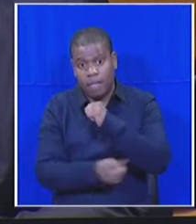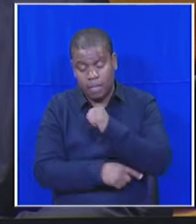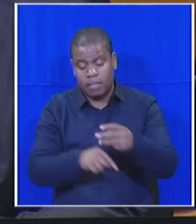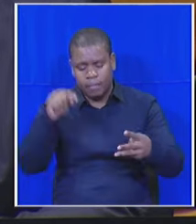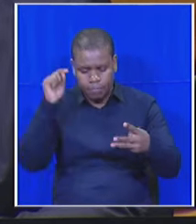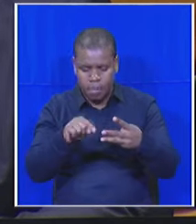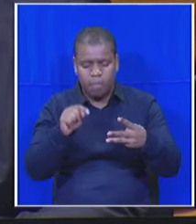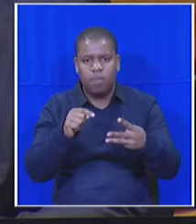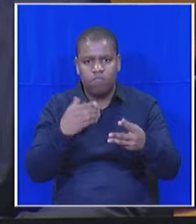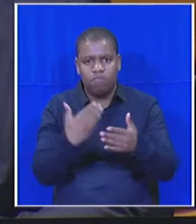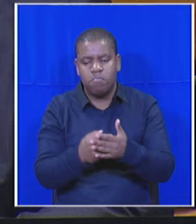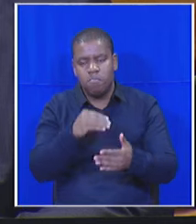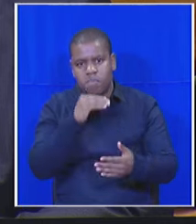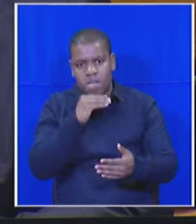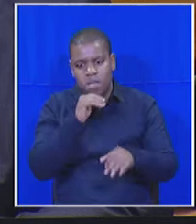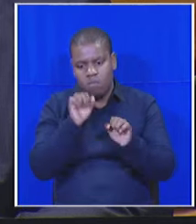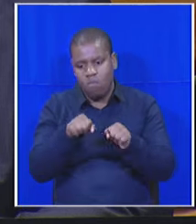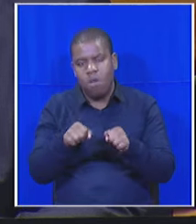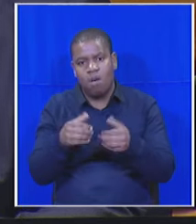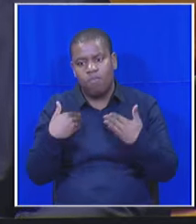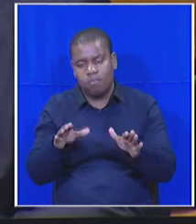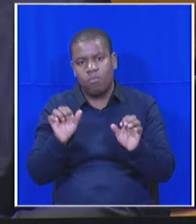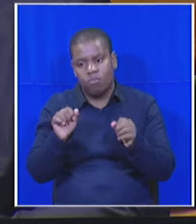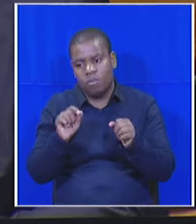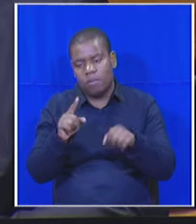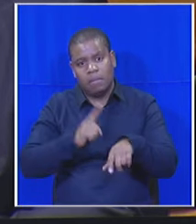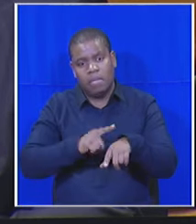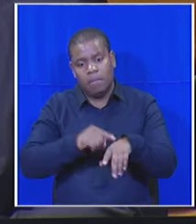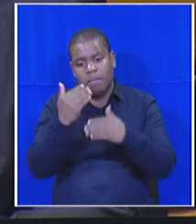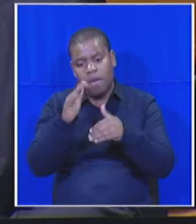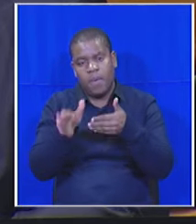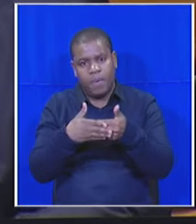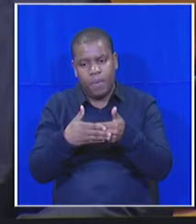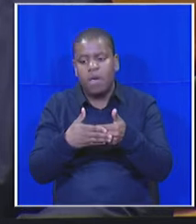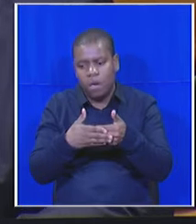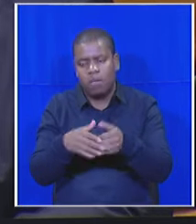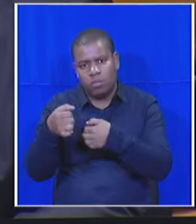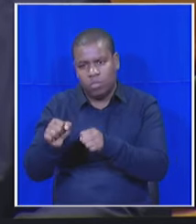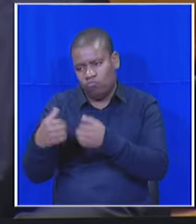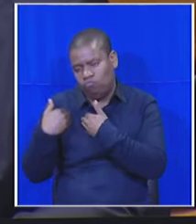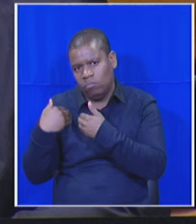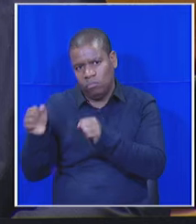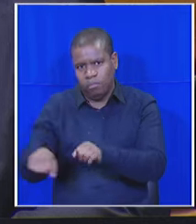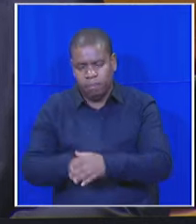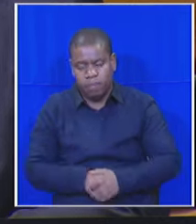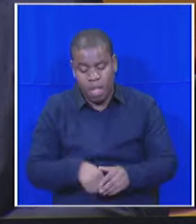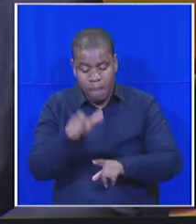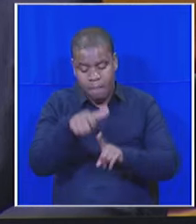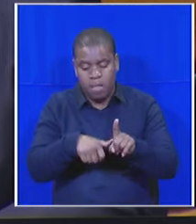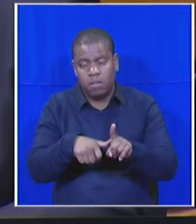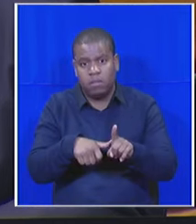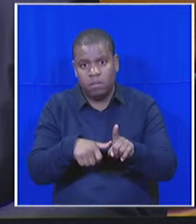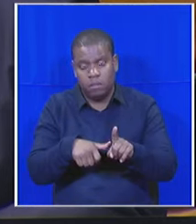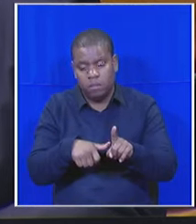be recorded as the member's vote when the voting session is closed by the chair. The question before the House